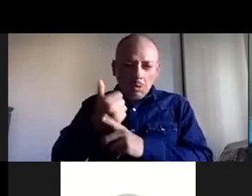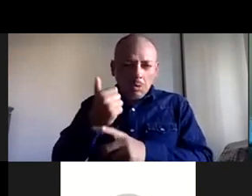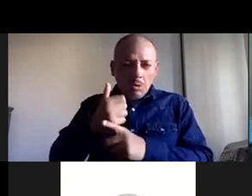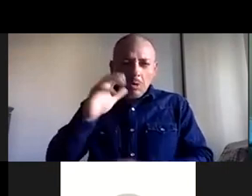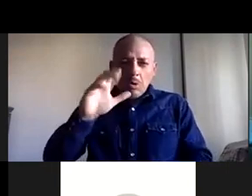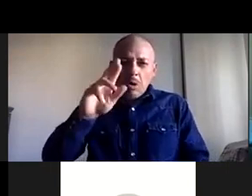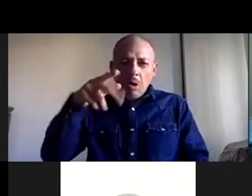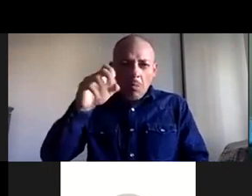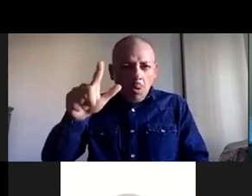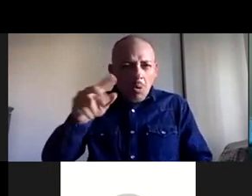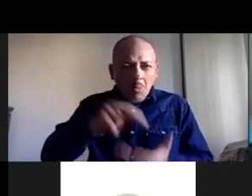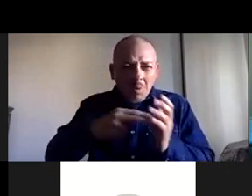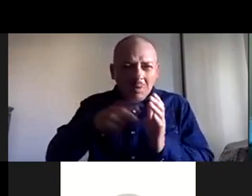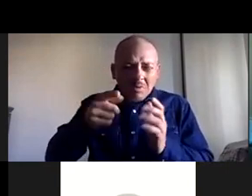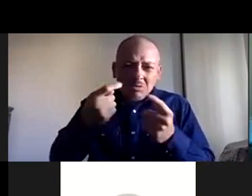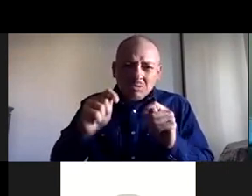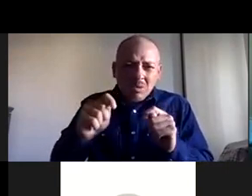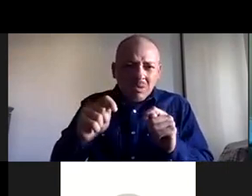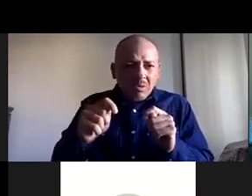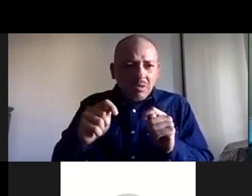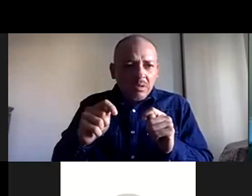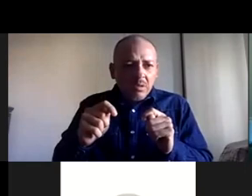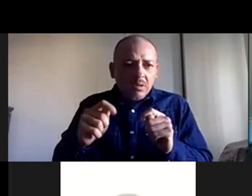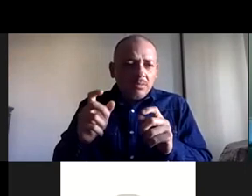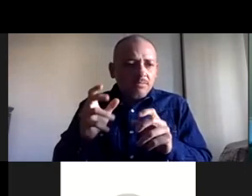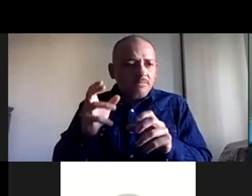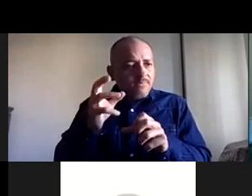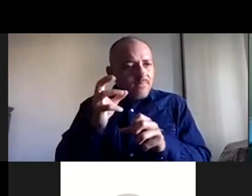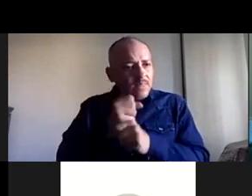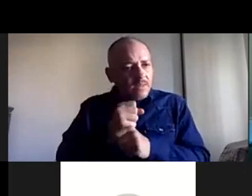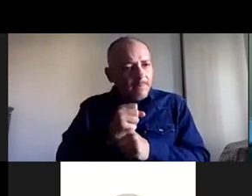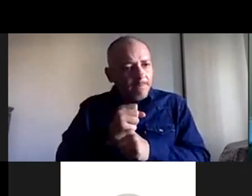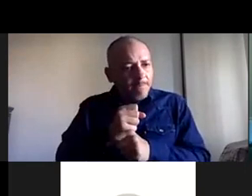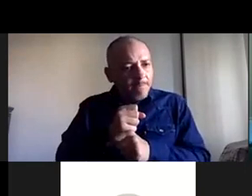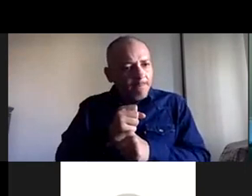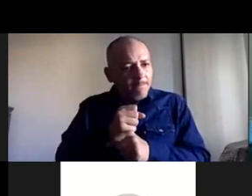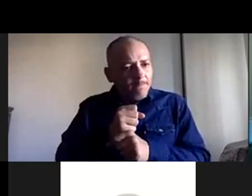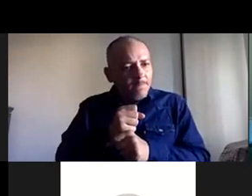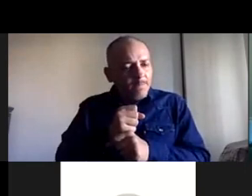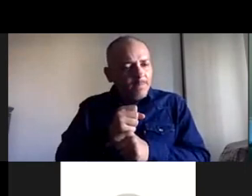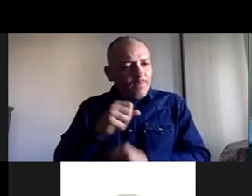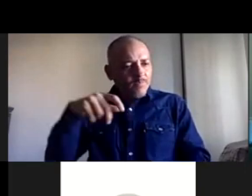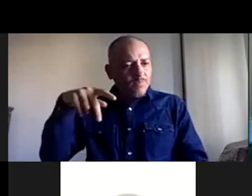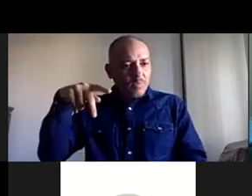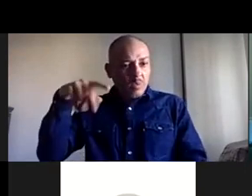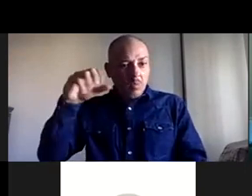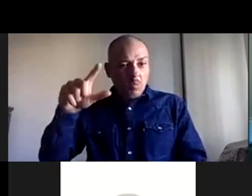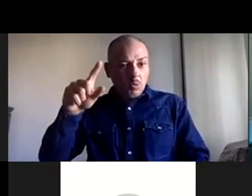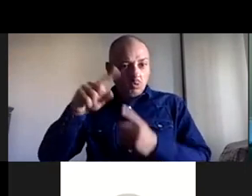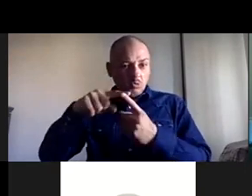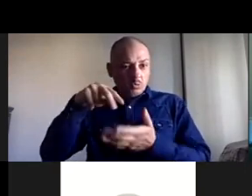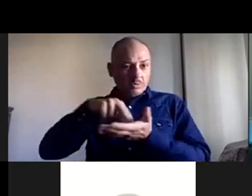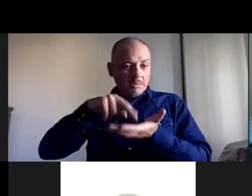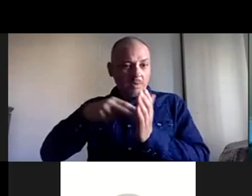Cartpole, which basically tries to get a pole to stand, and the pole has the